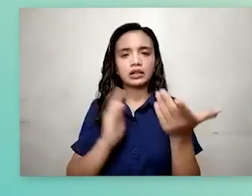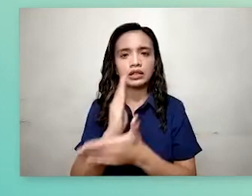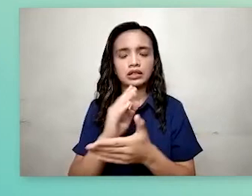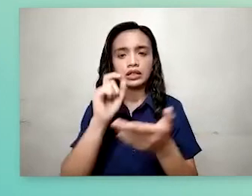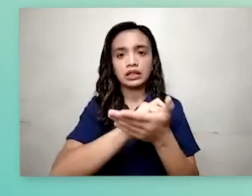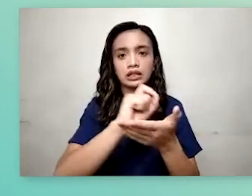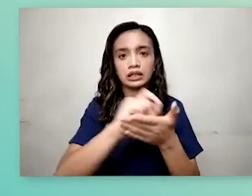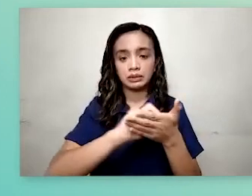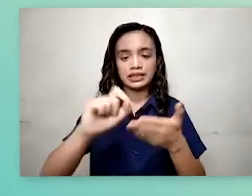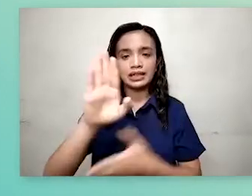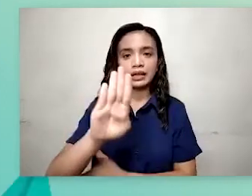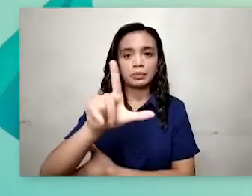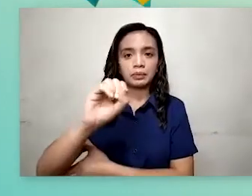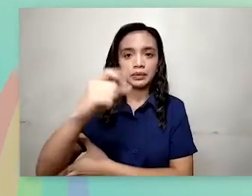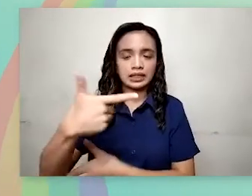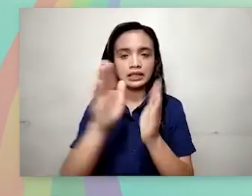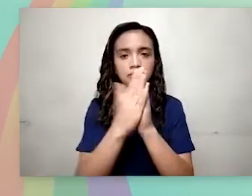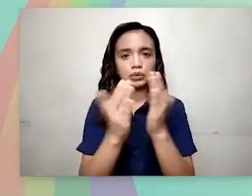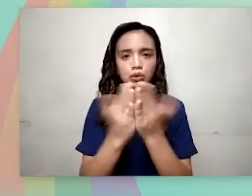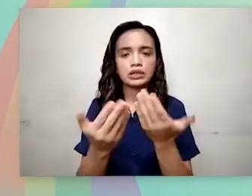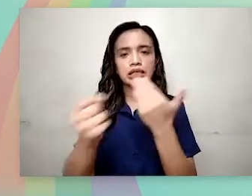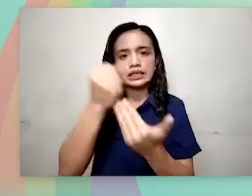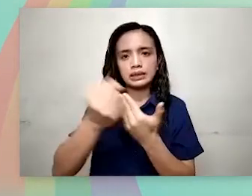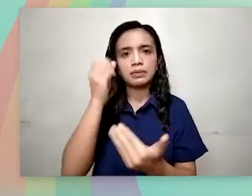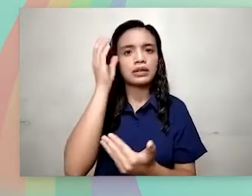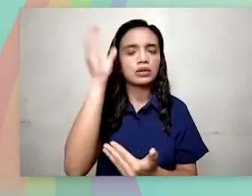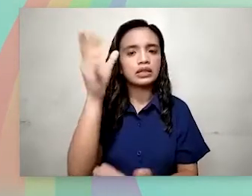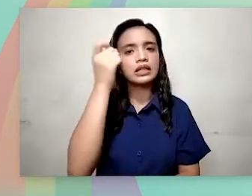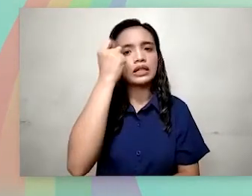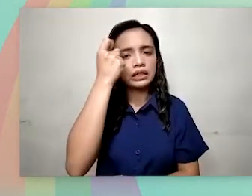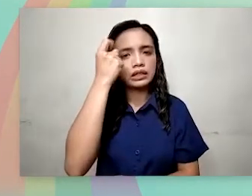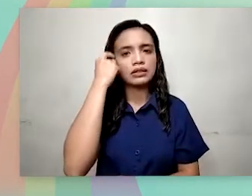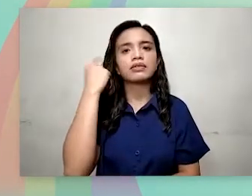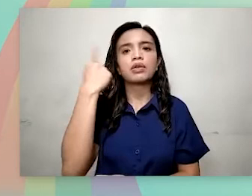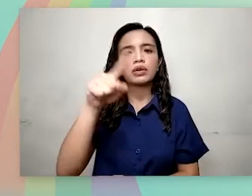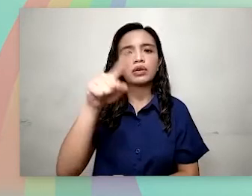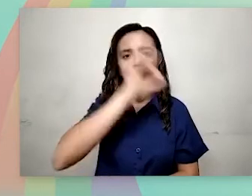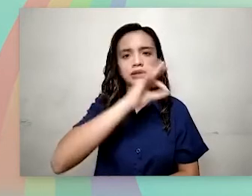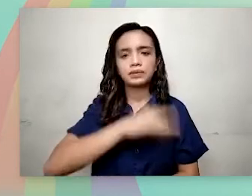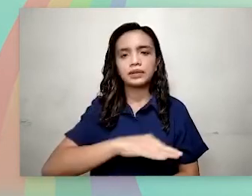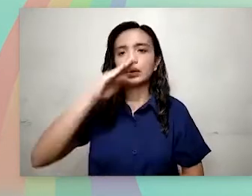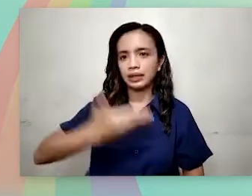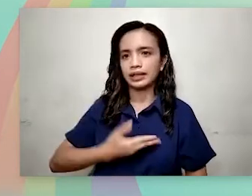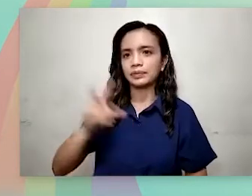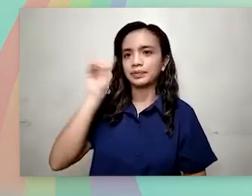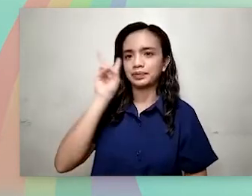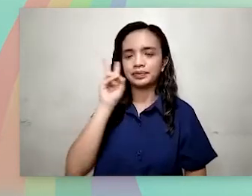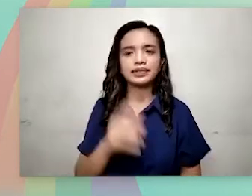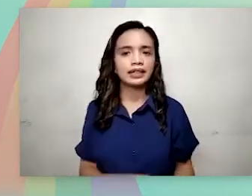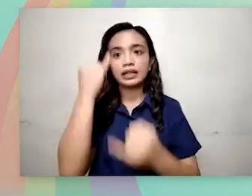for Usapang Pera and writes blogs and books that make financial concepts simple and understandable